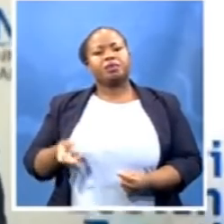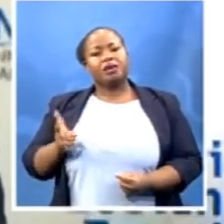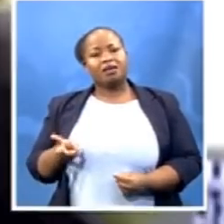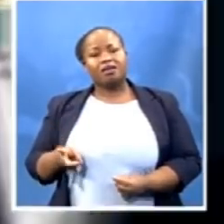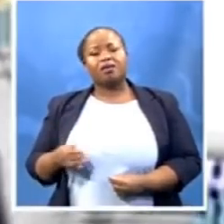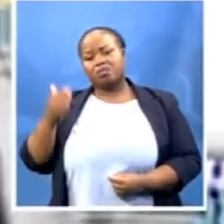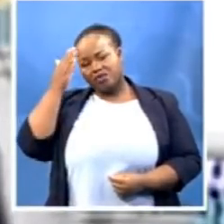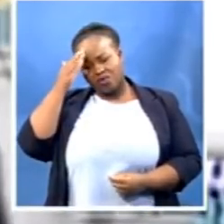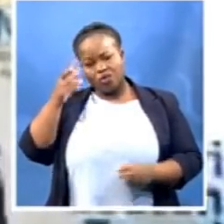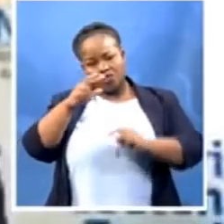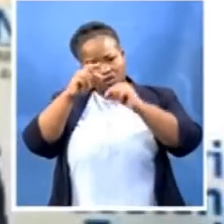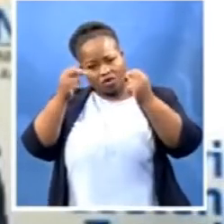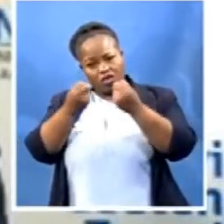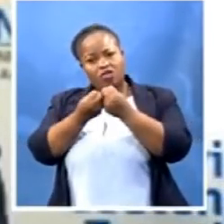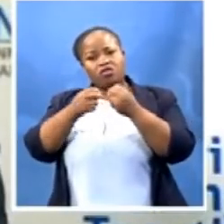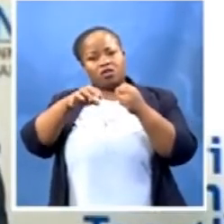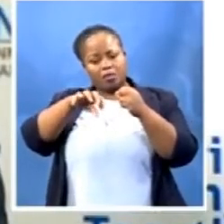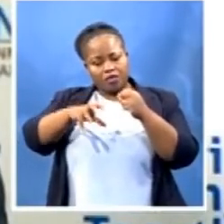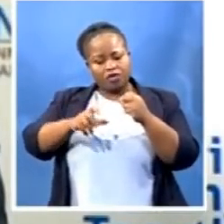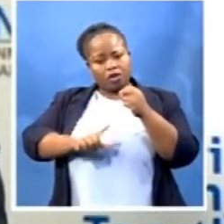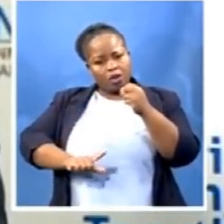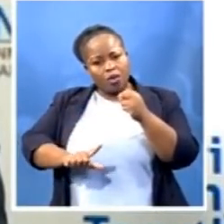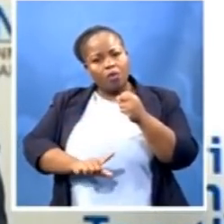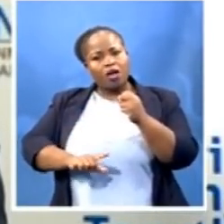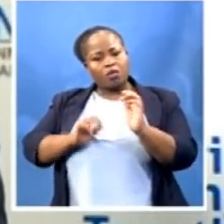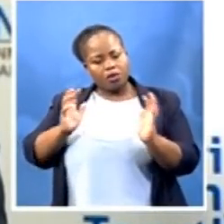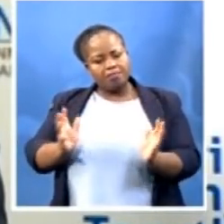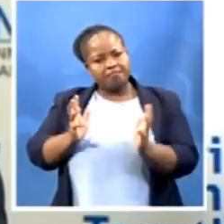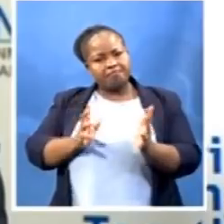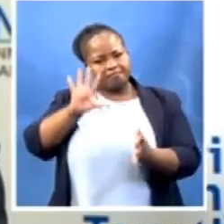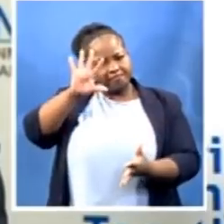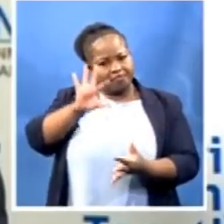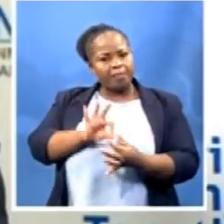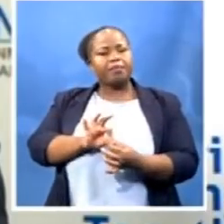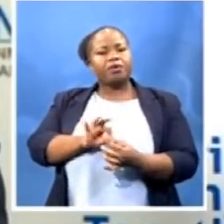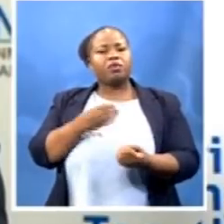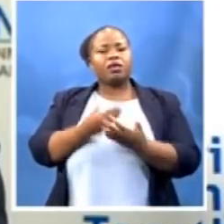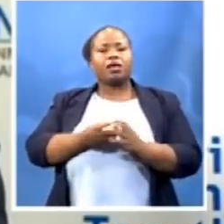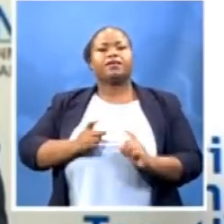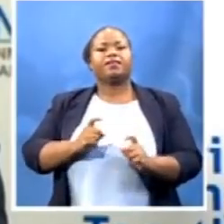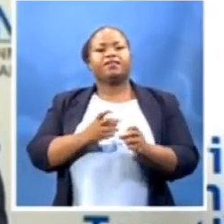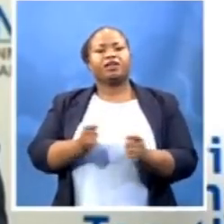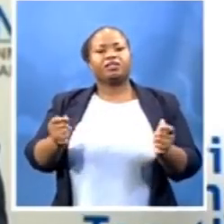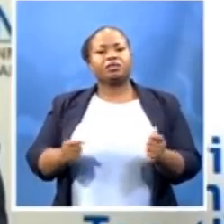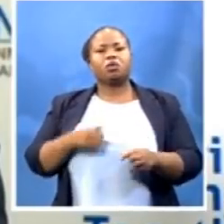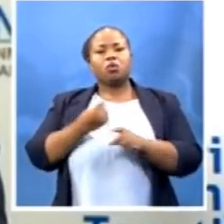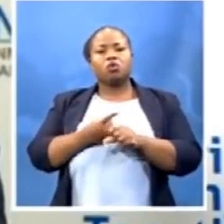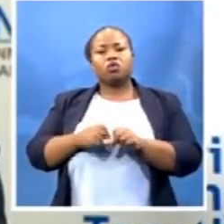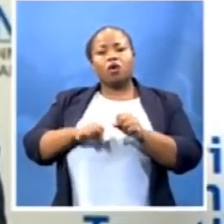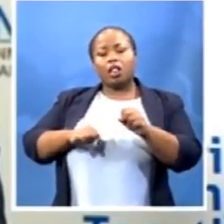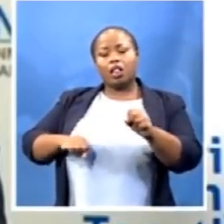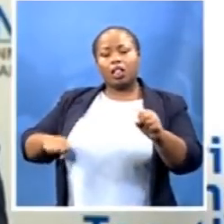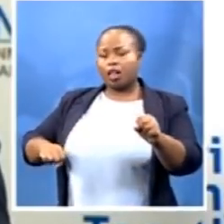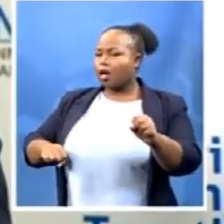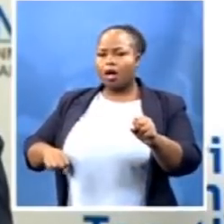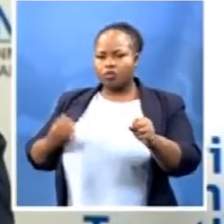quicker. Unnecessary bureaucratic bottlenecks are removed and houses can be allocated more efficiently to